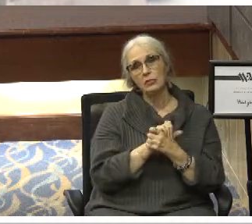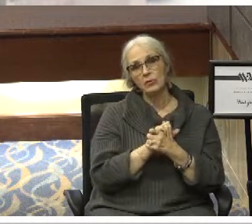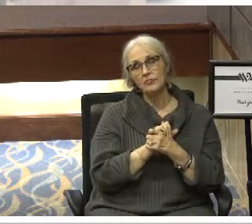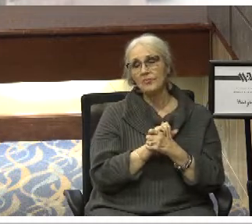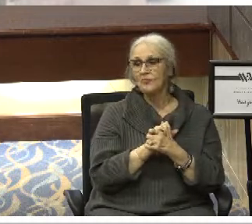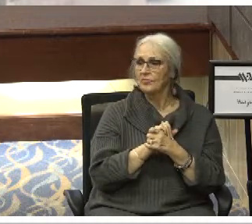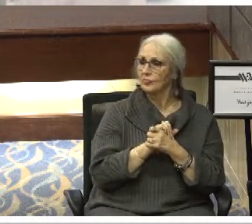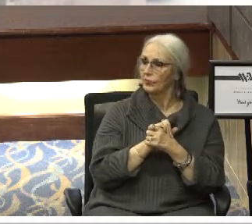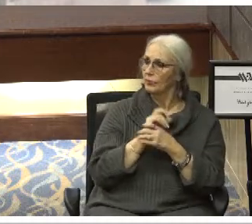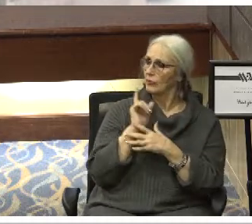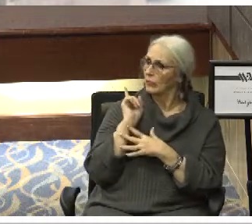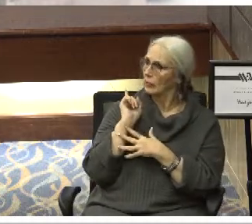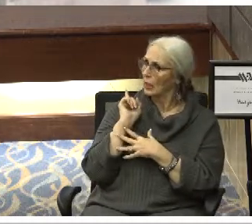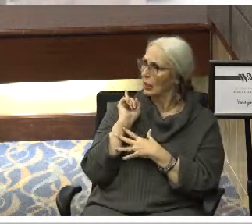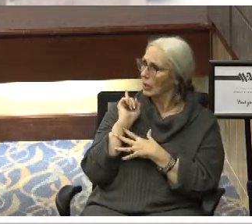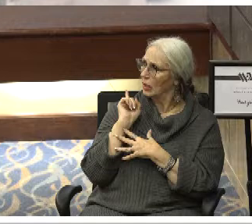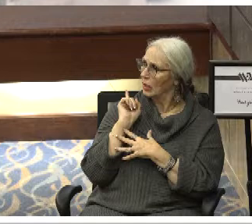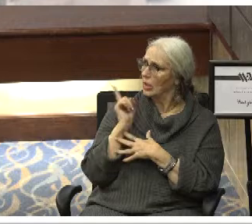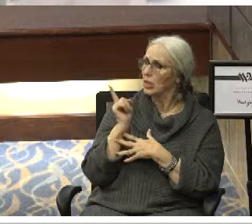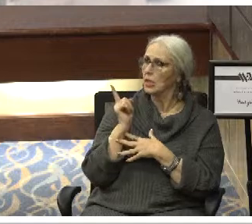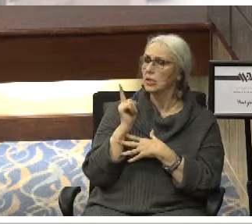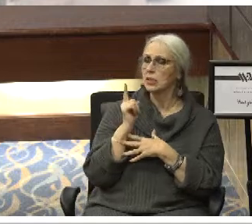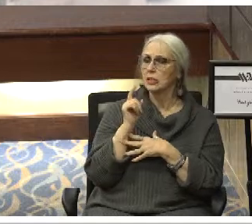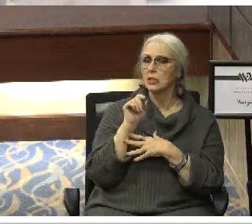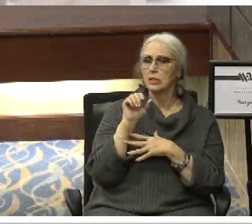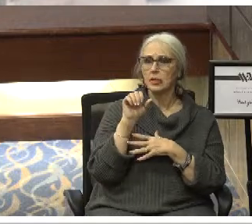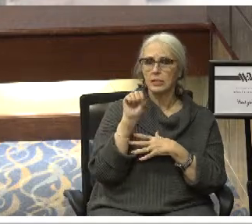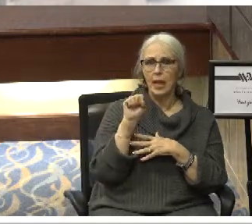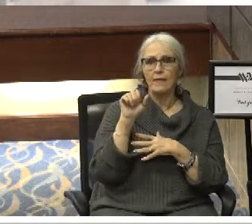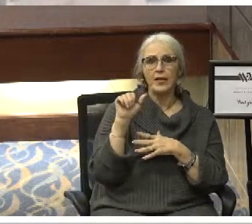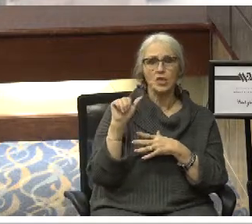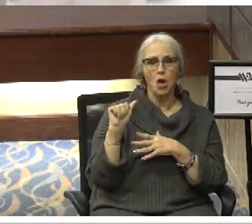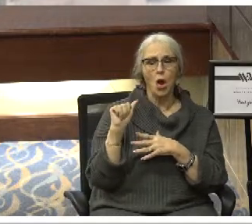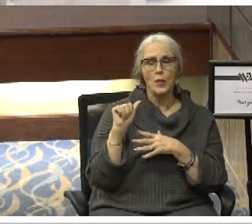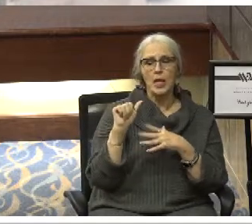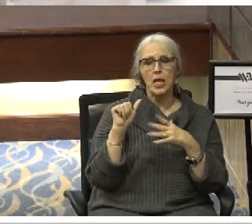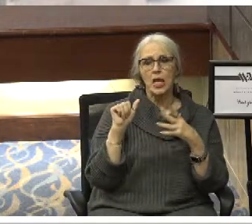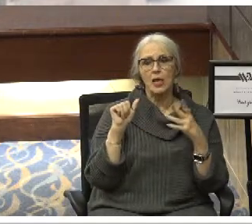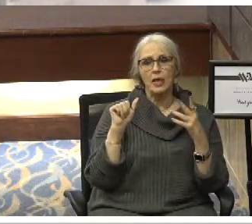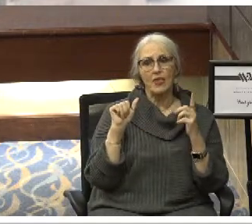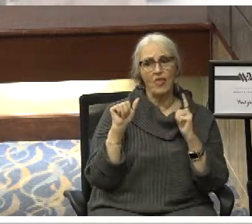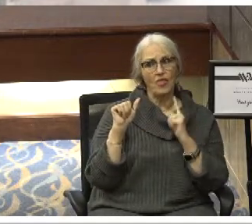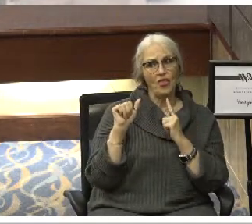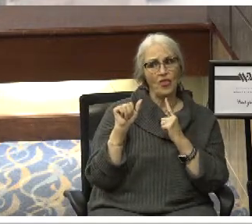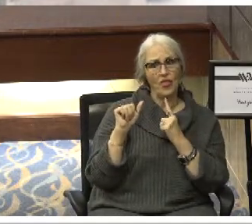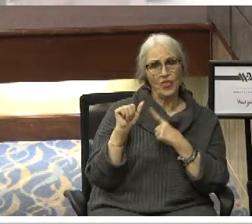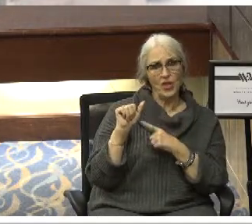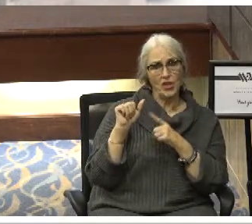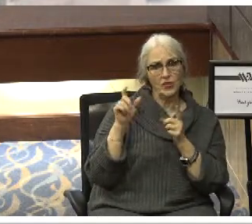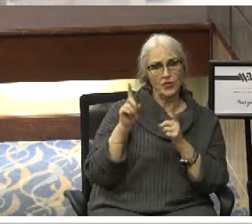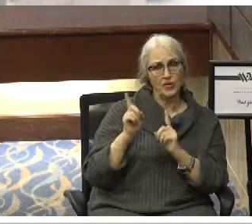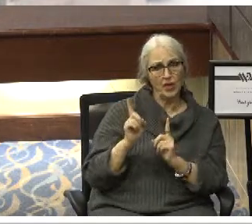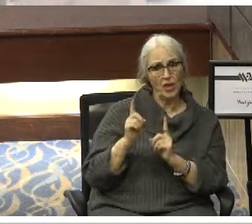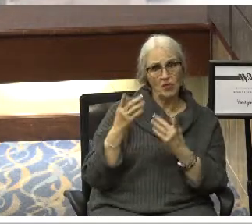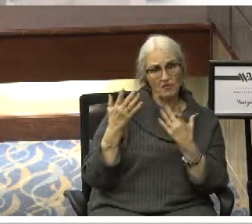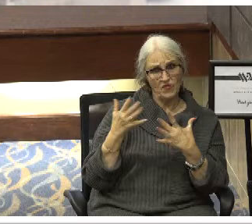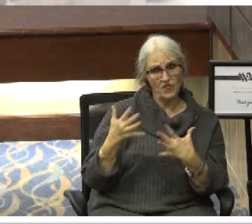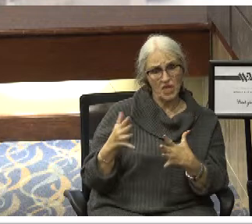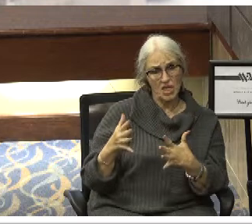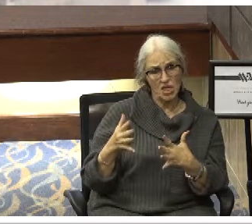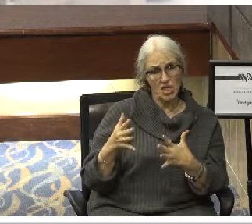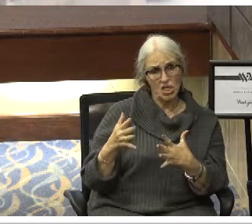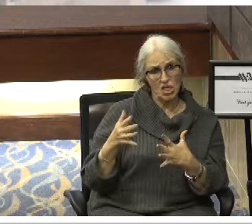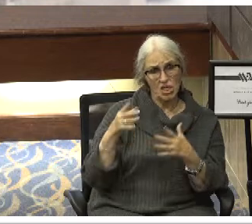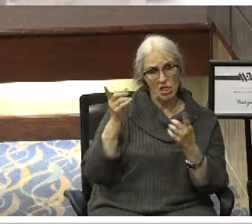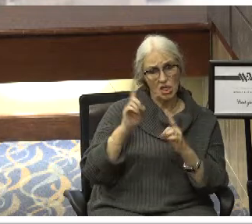Is this, a question for Salvation Army, I'll look for a head nod. Is this design done? Have y'all completed this,